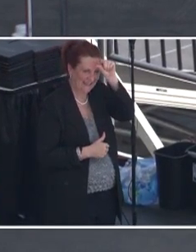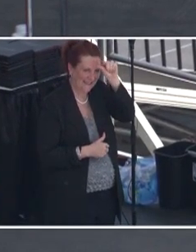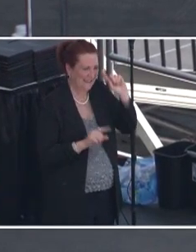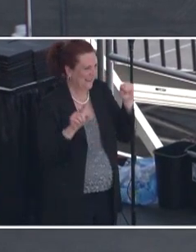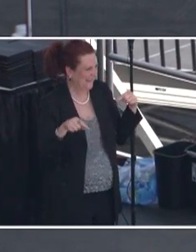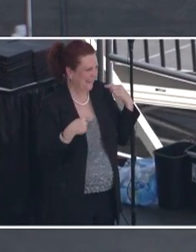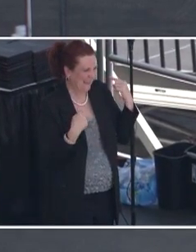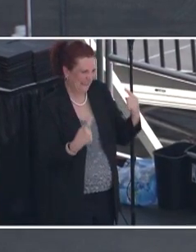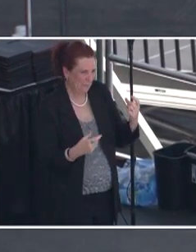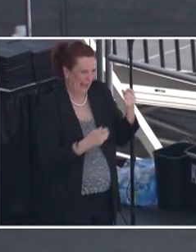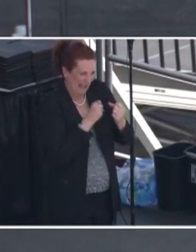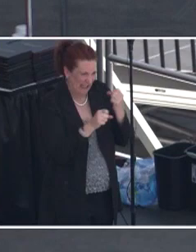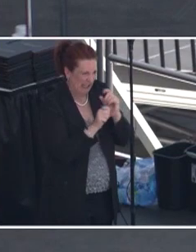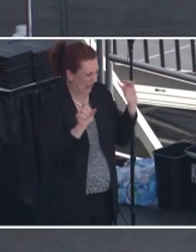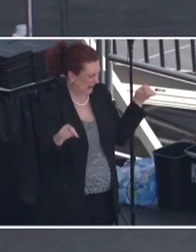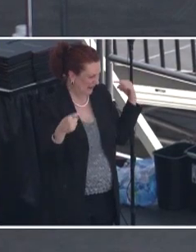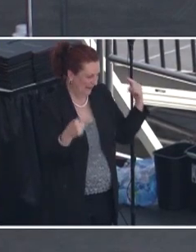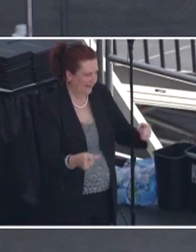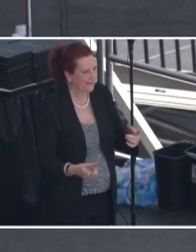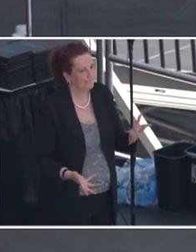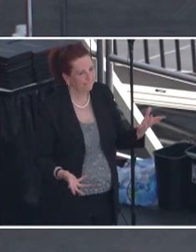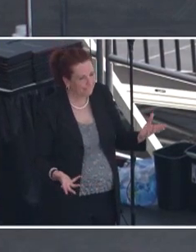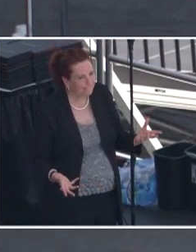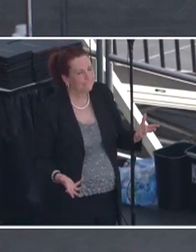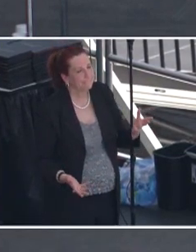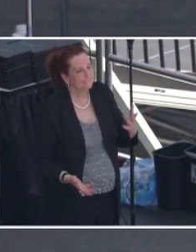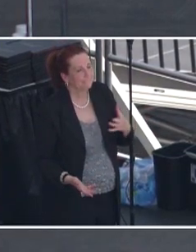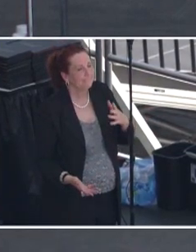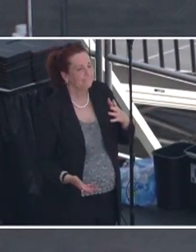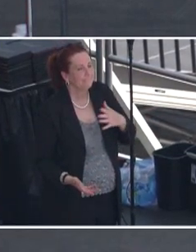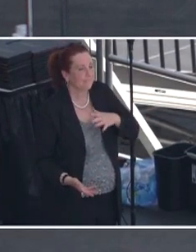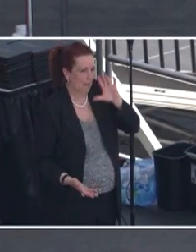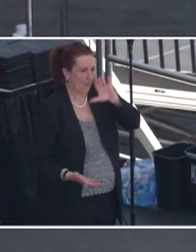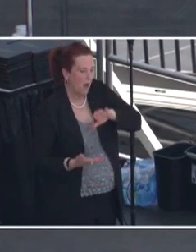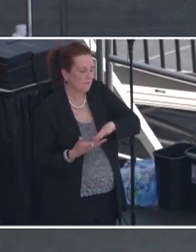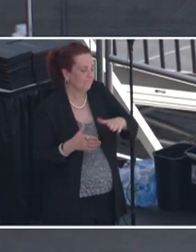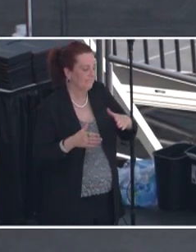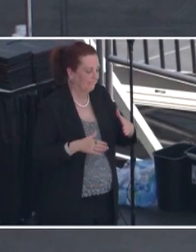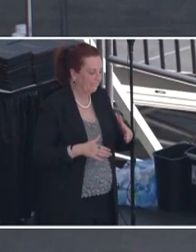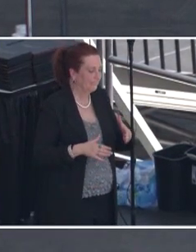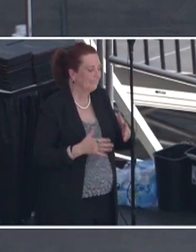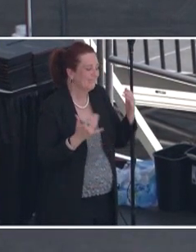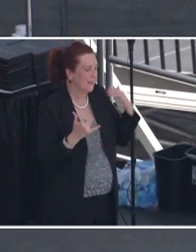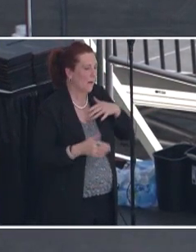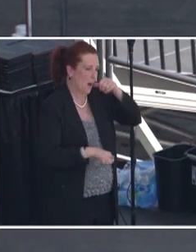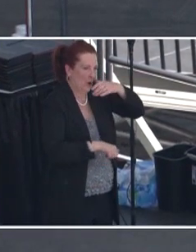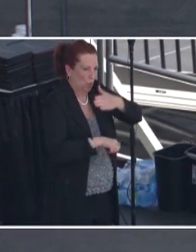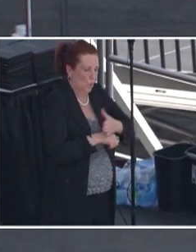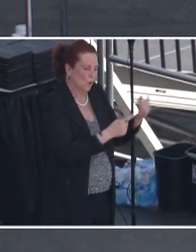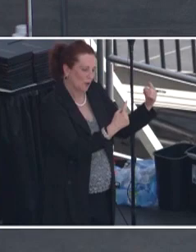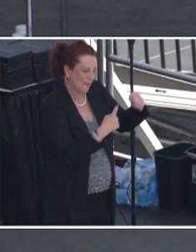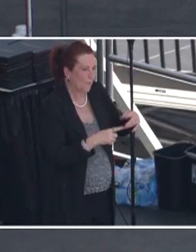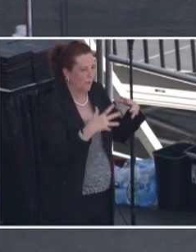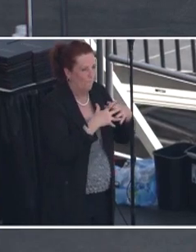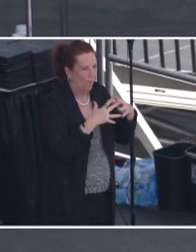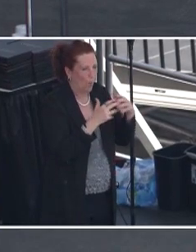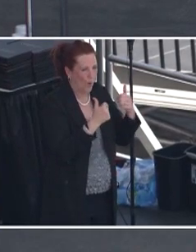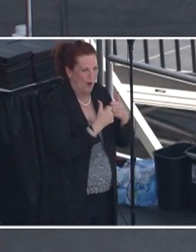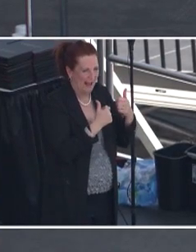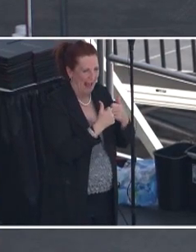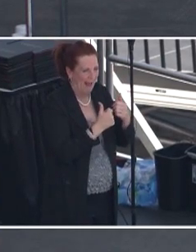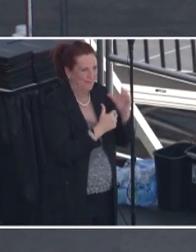after he passed, our daughter is the proud owner of the tickets. I have a long history with the